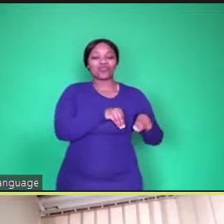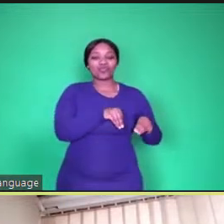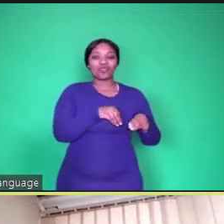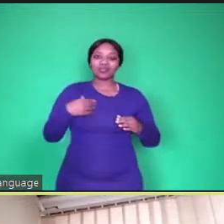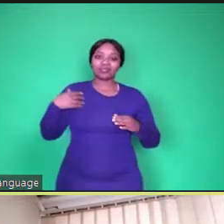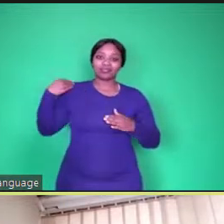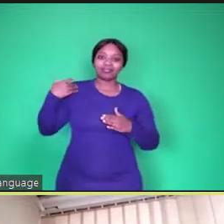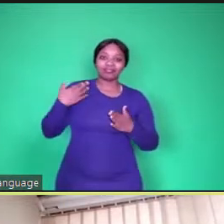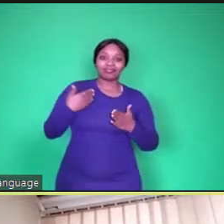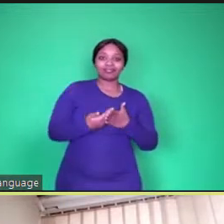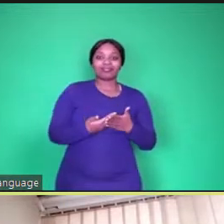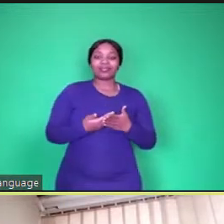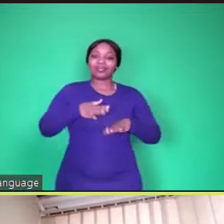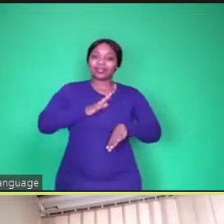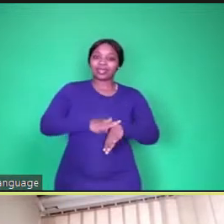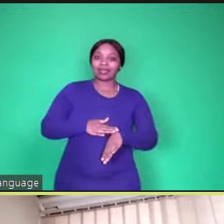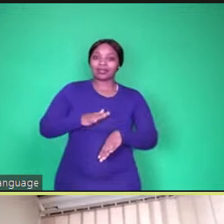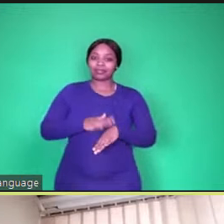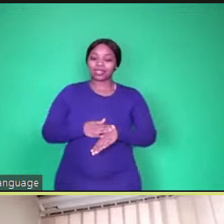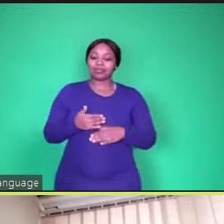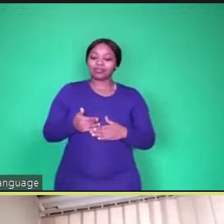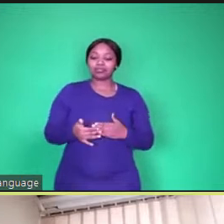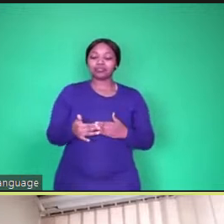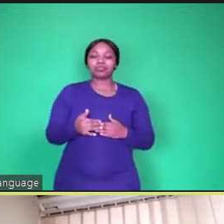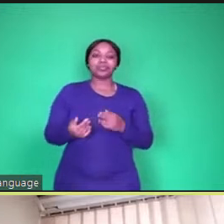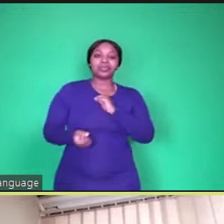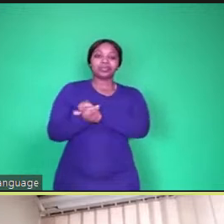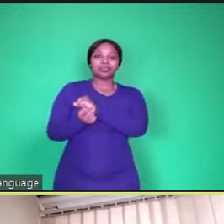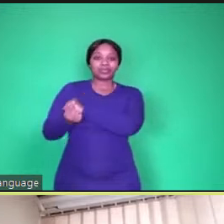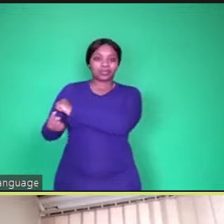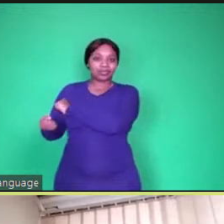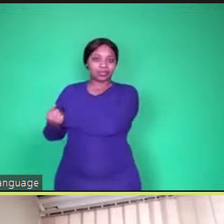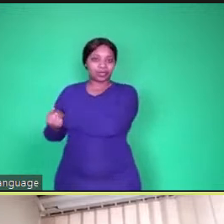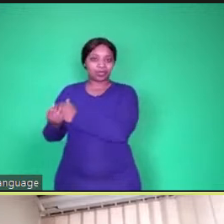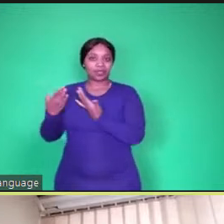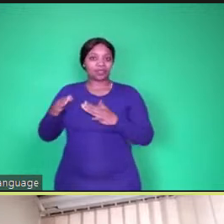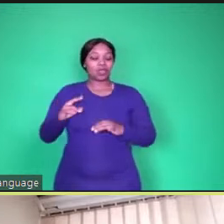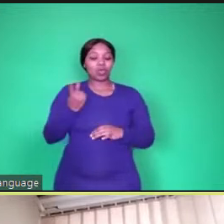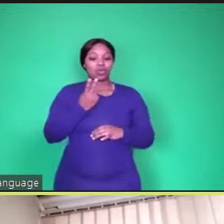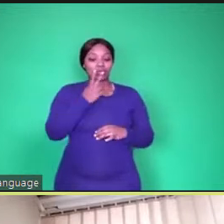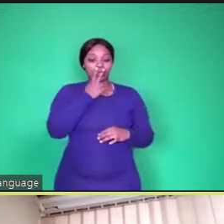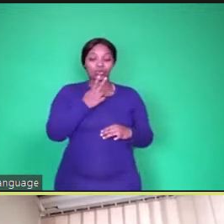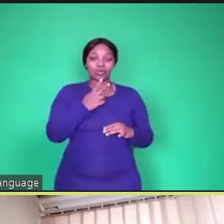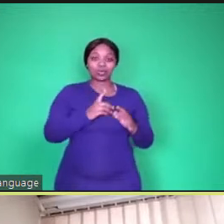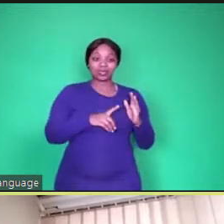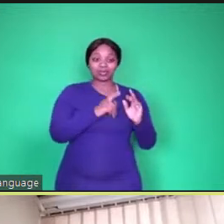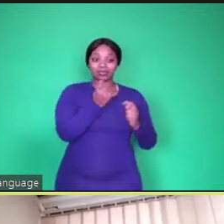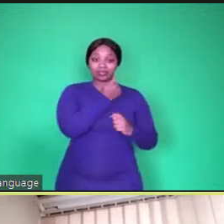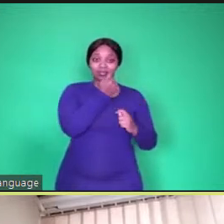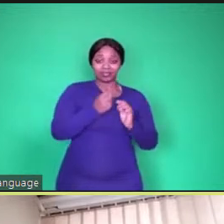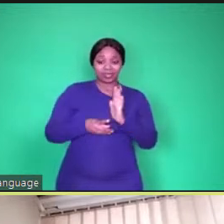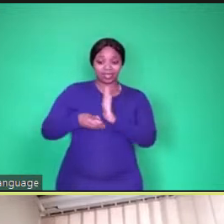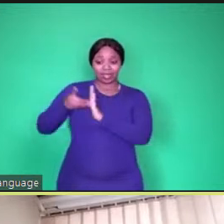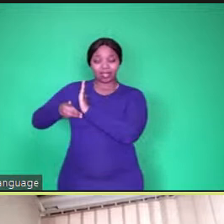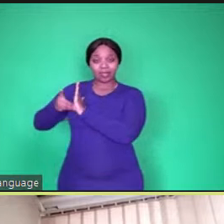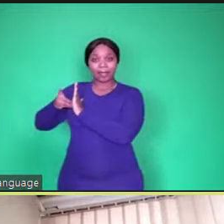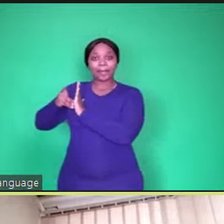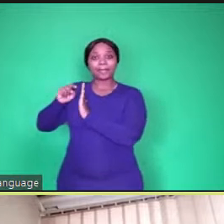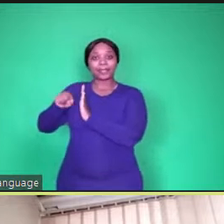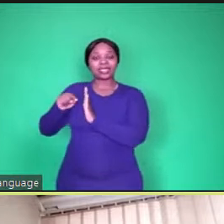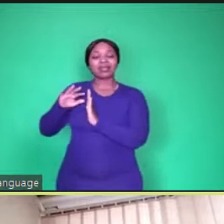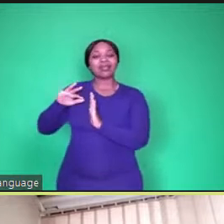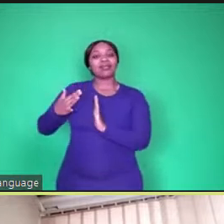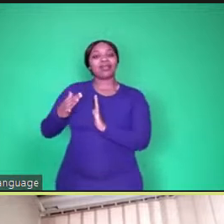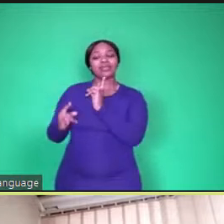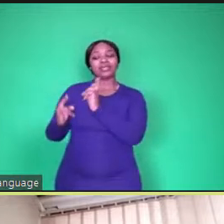time immemorial. We look at urbanization also in terms of the change of the size and the density, and also how the cities have